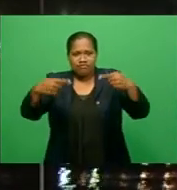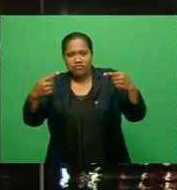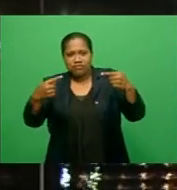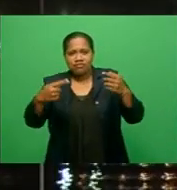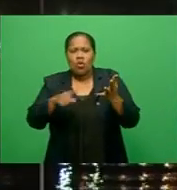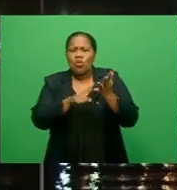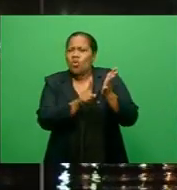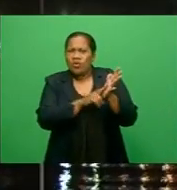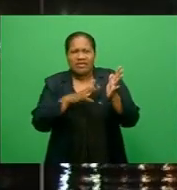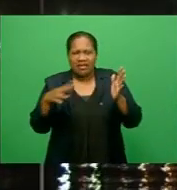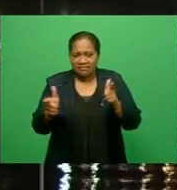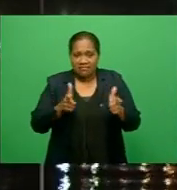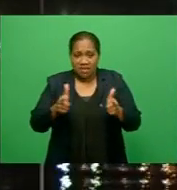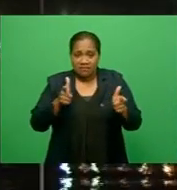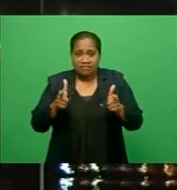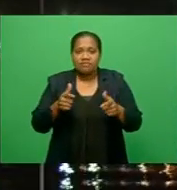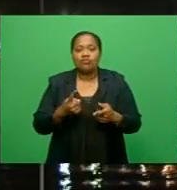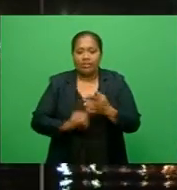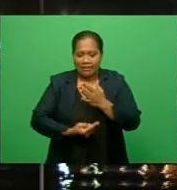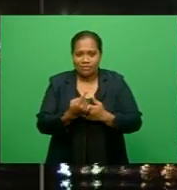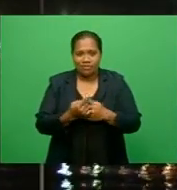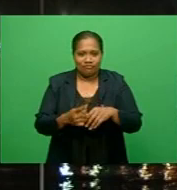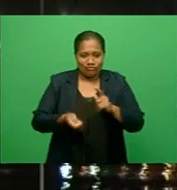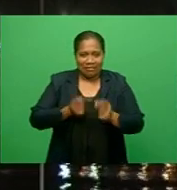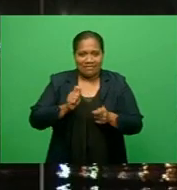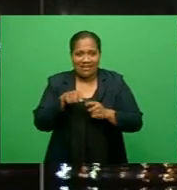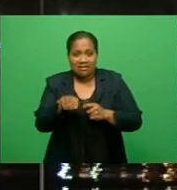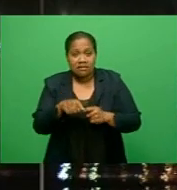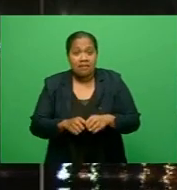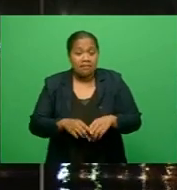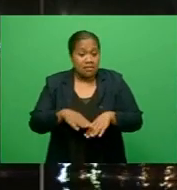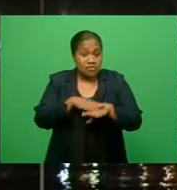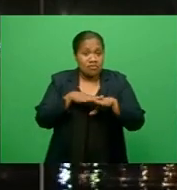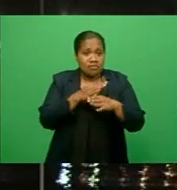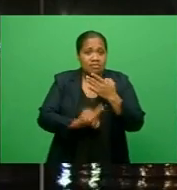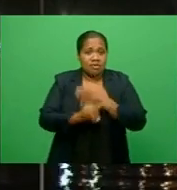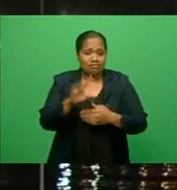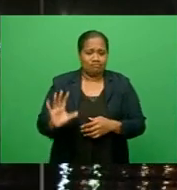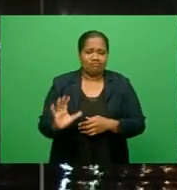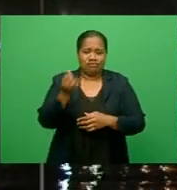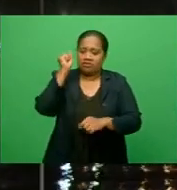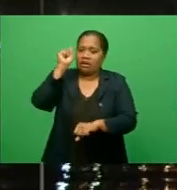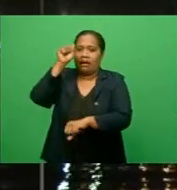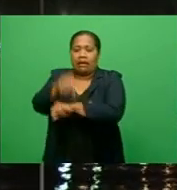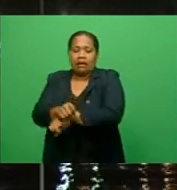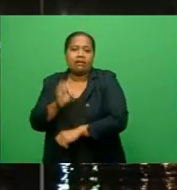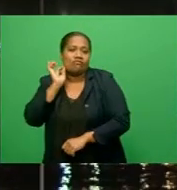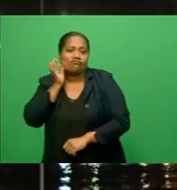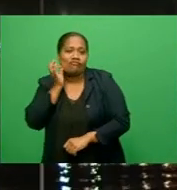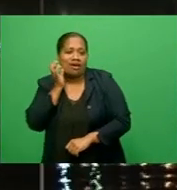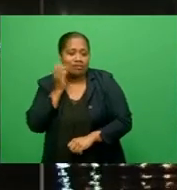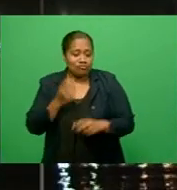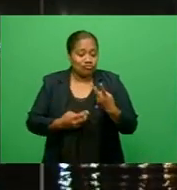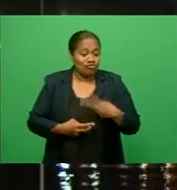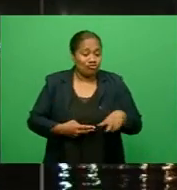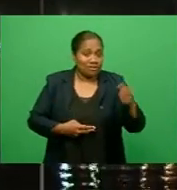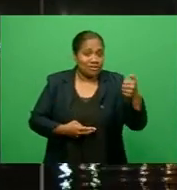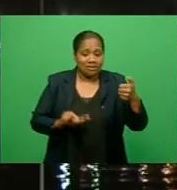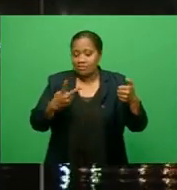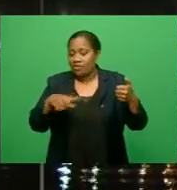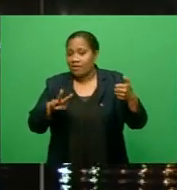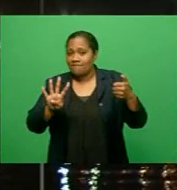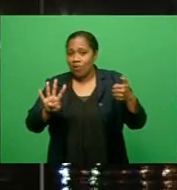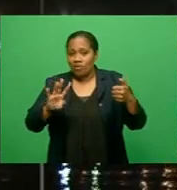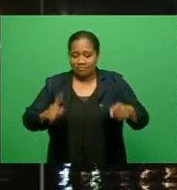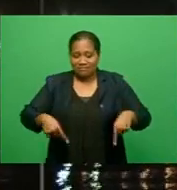tournament were put to the test. The blue side came out victors yesterday, defeating the Whites 26-24 in the final.